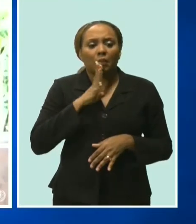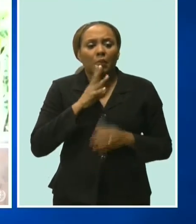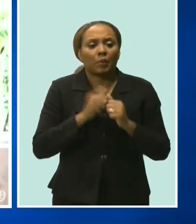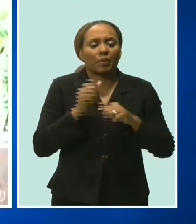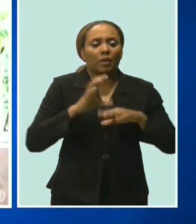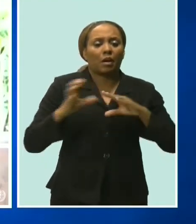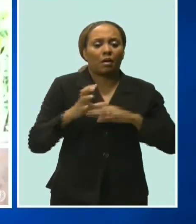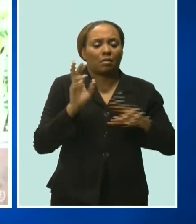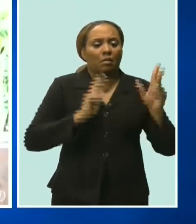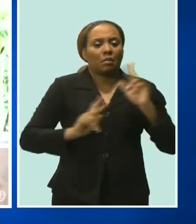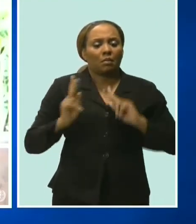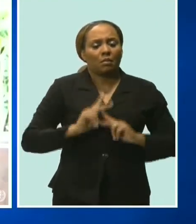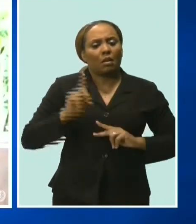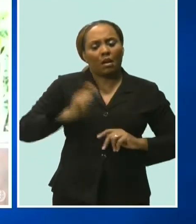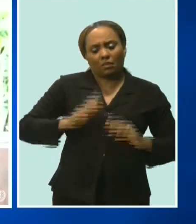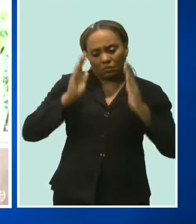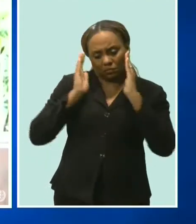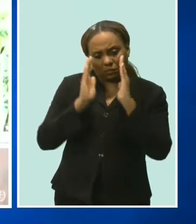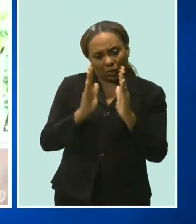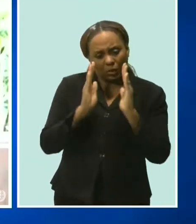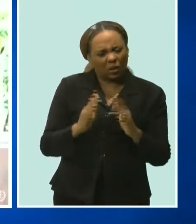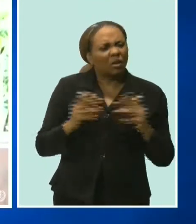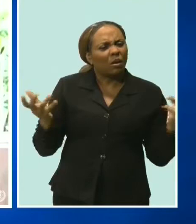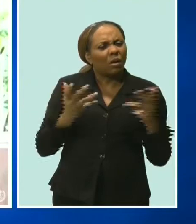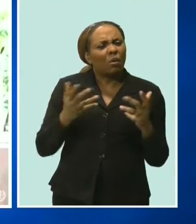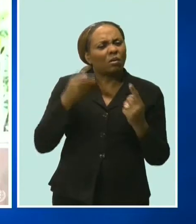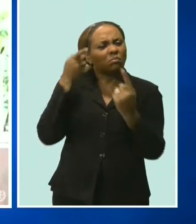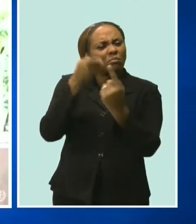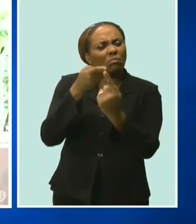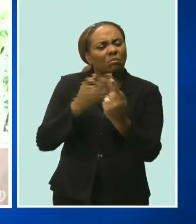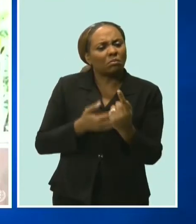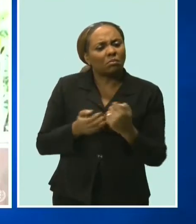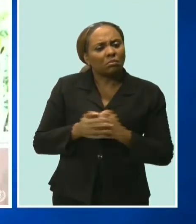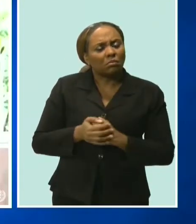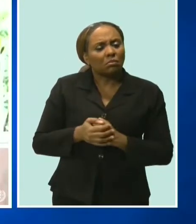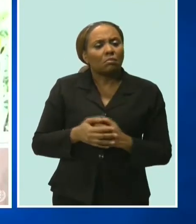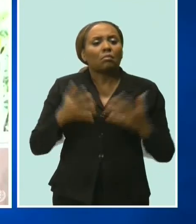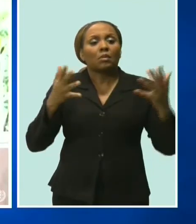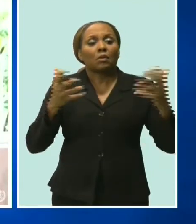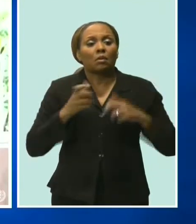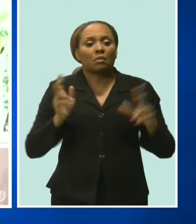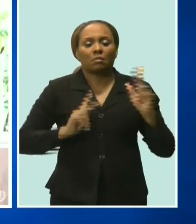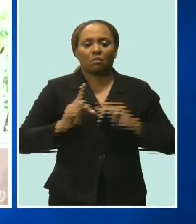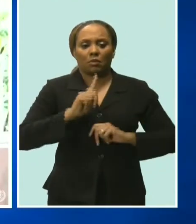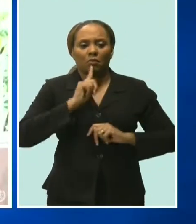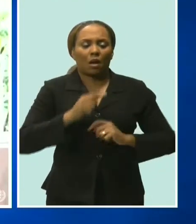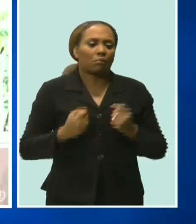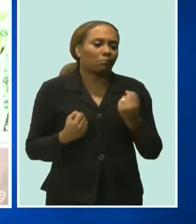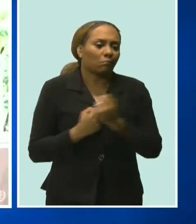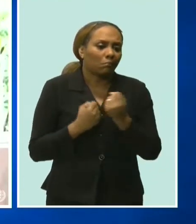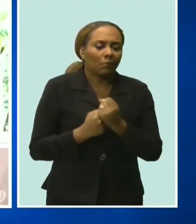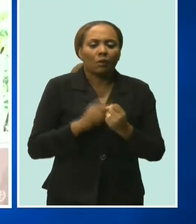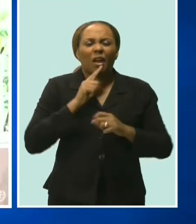is to stay focused on mission. And what is the mission? That we want to create a people who are committed, who are creative, who